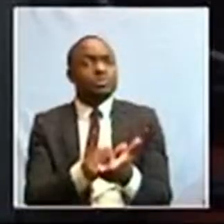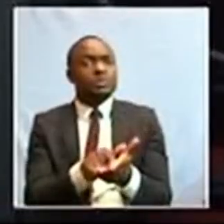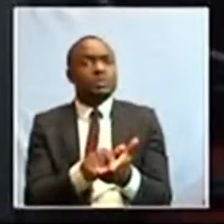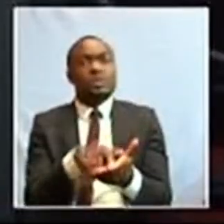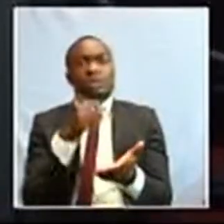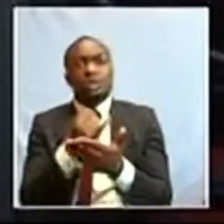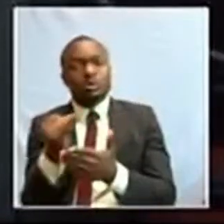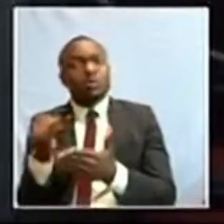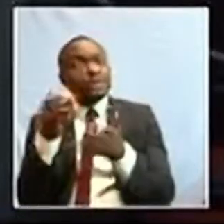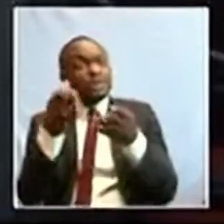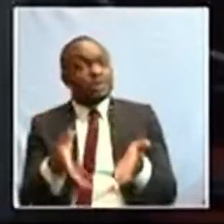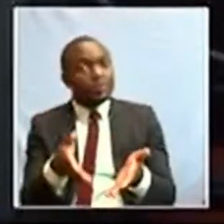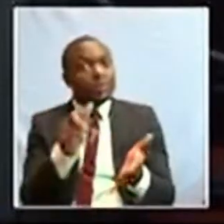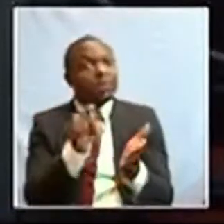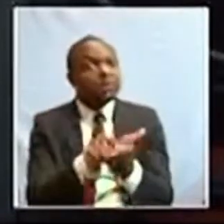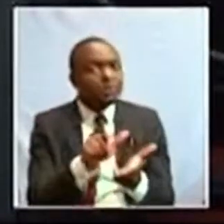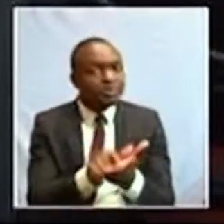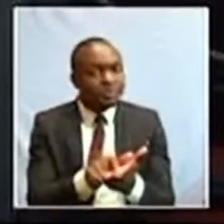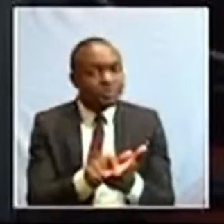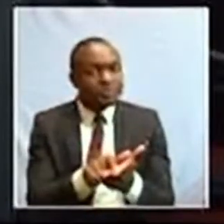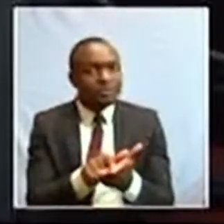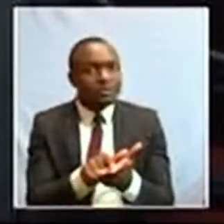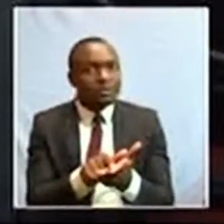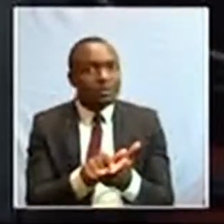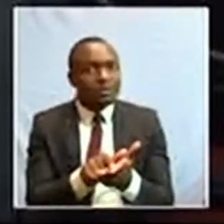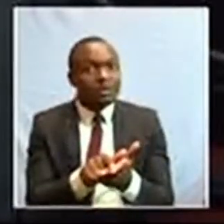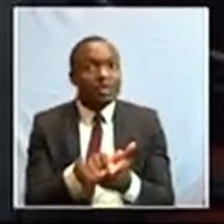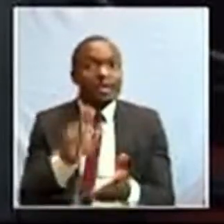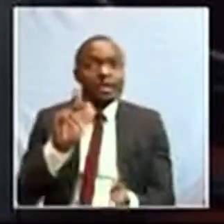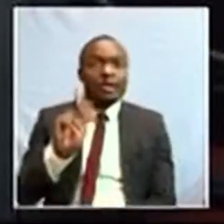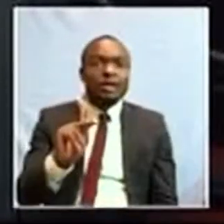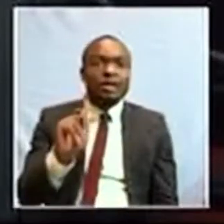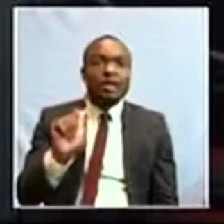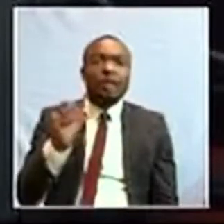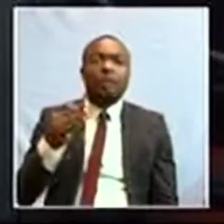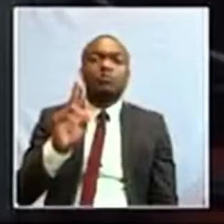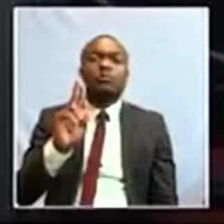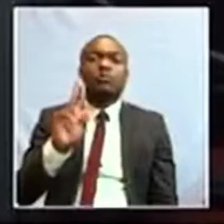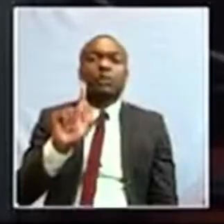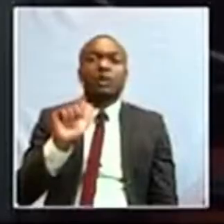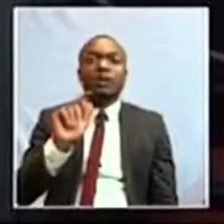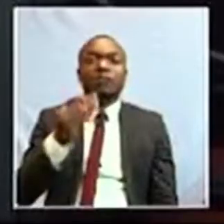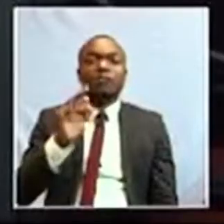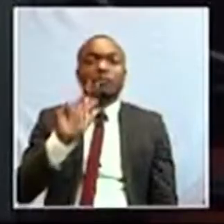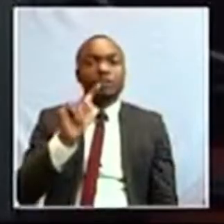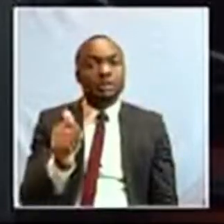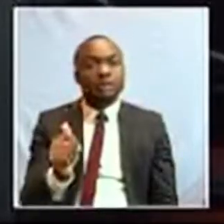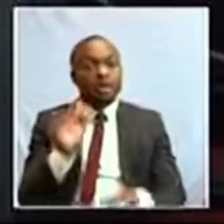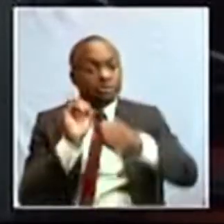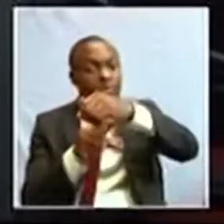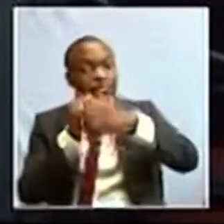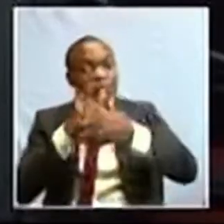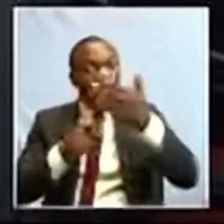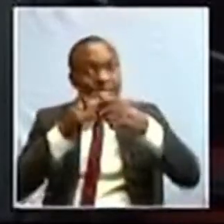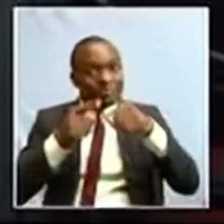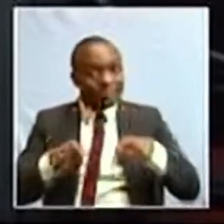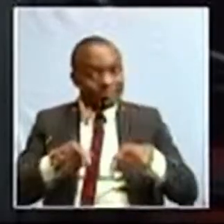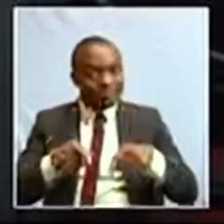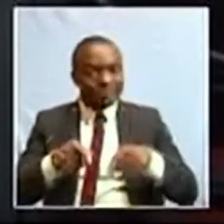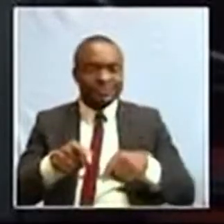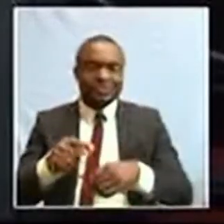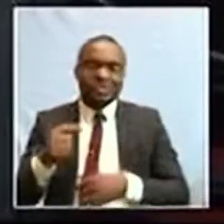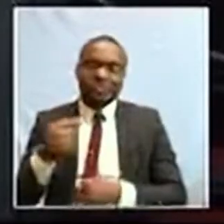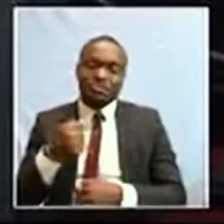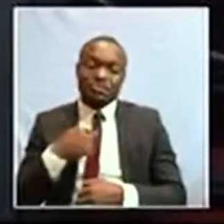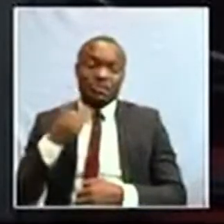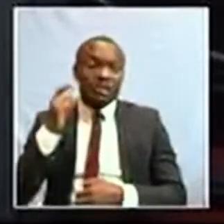an issue, for example, even just at Kafulafuta Dam and any area, what will happen? So for me, I